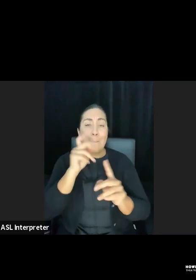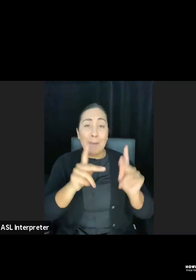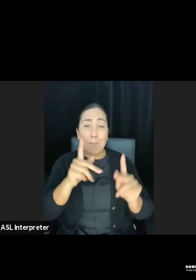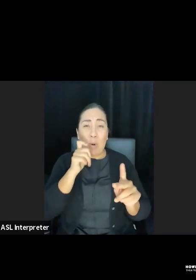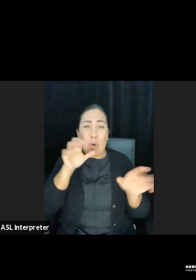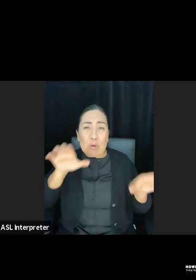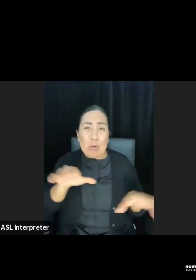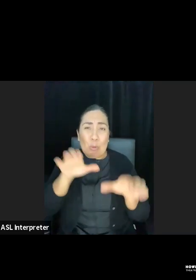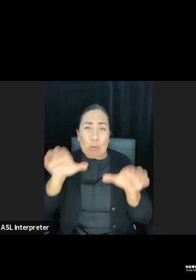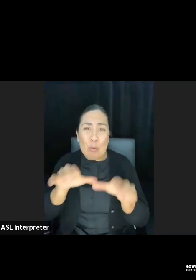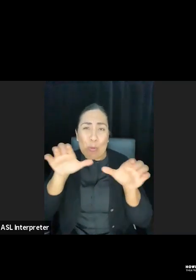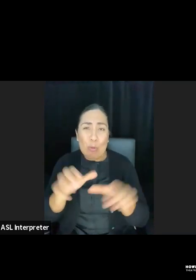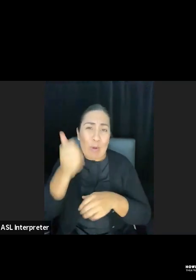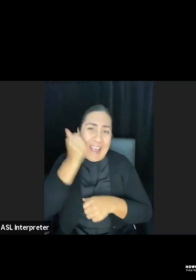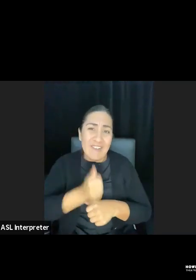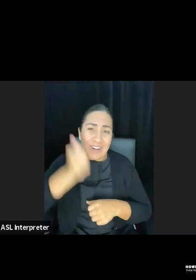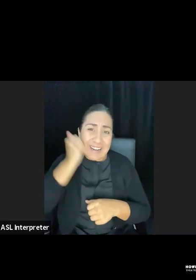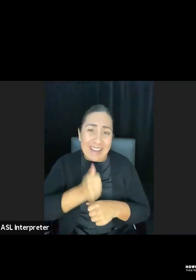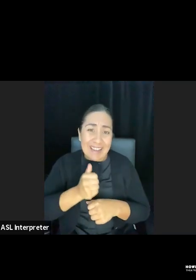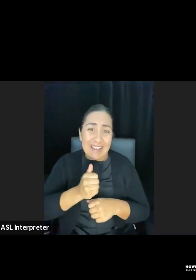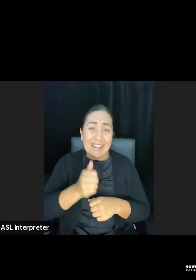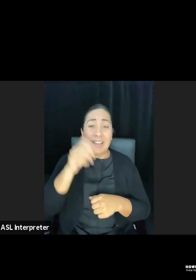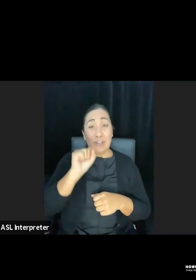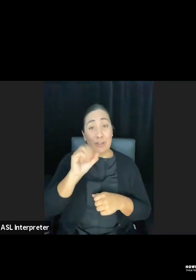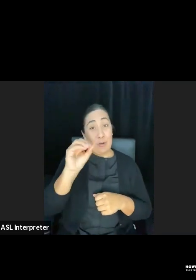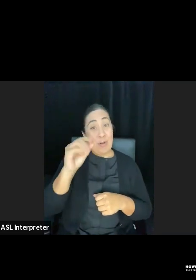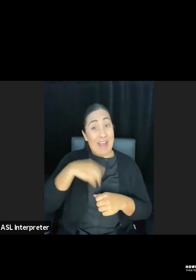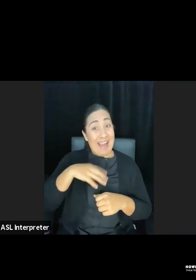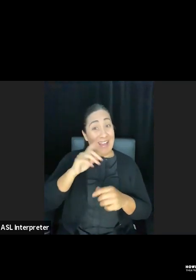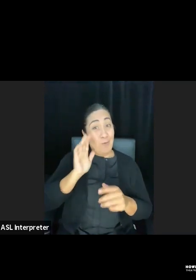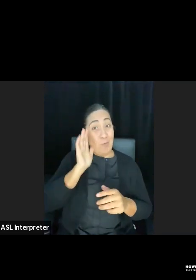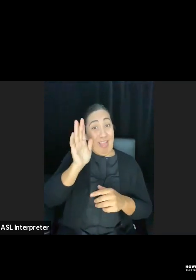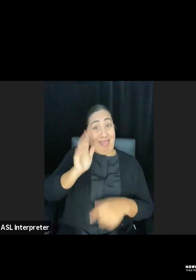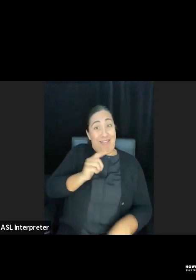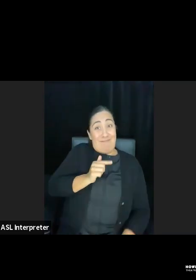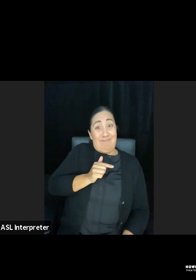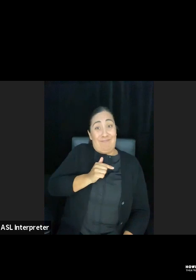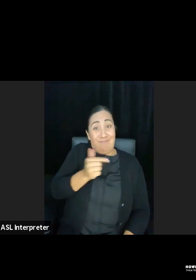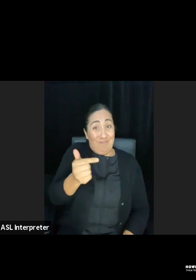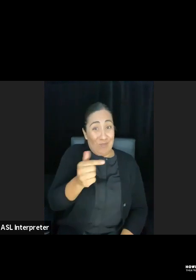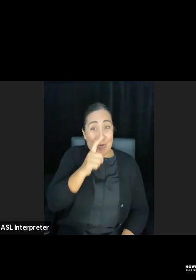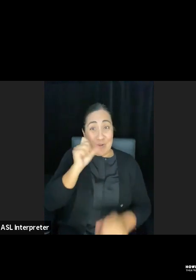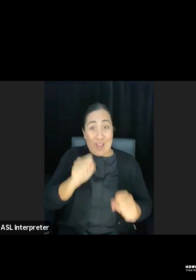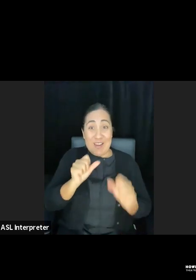So I shall pass the mic to someone else to continue this conversation.